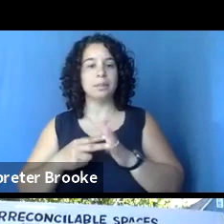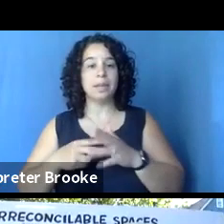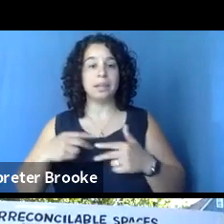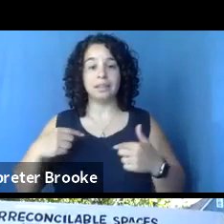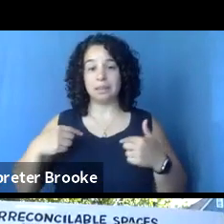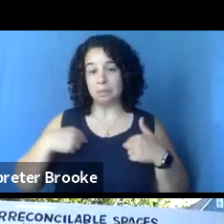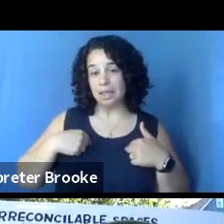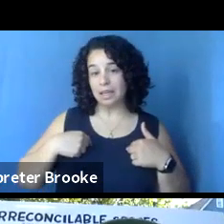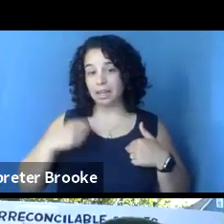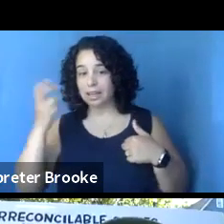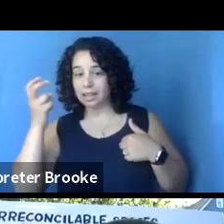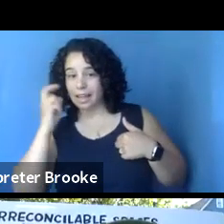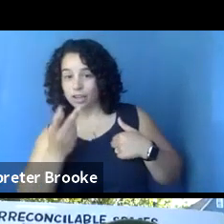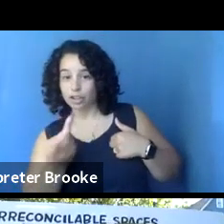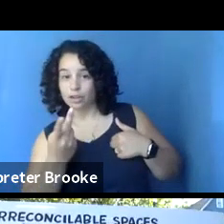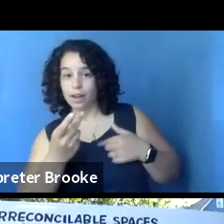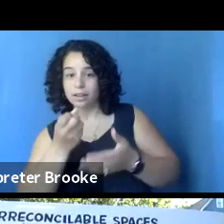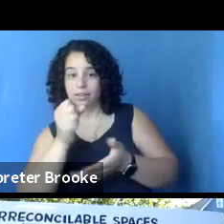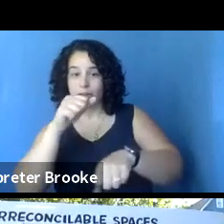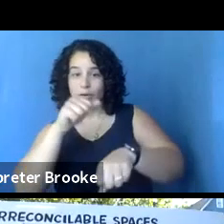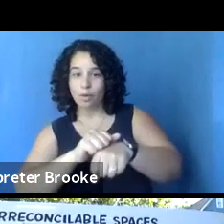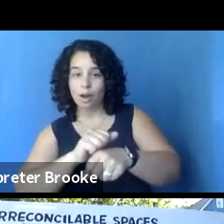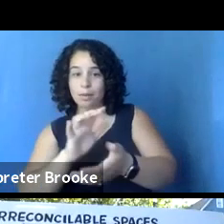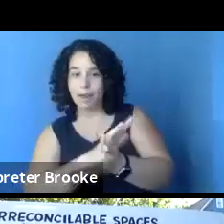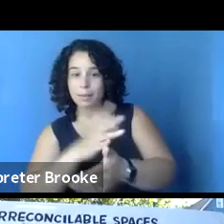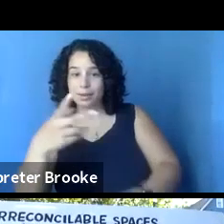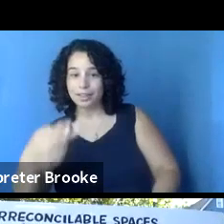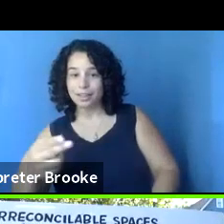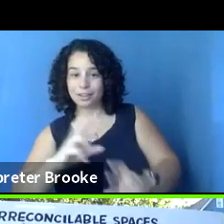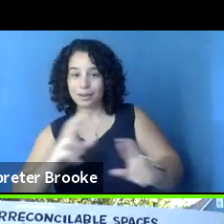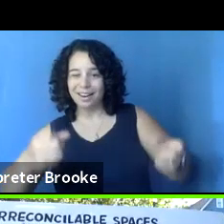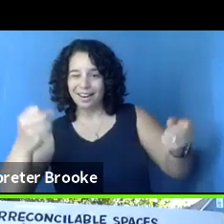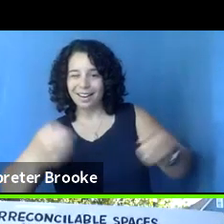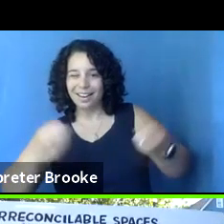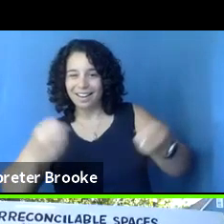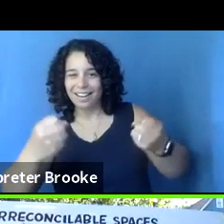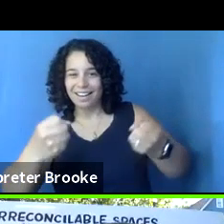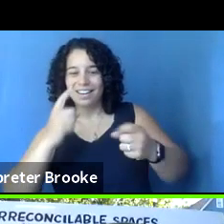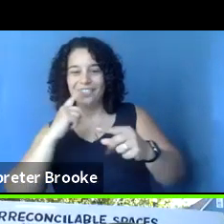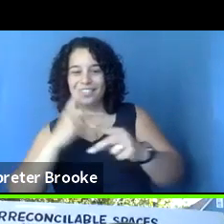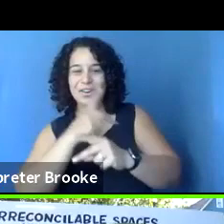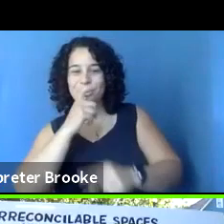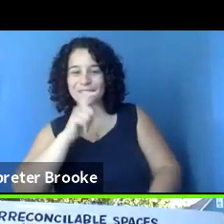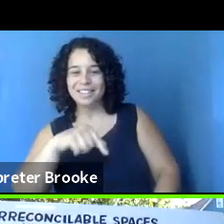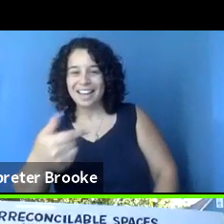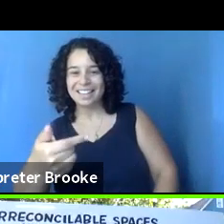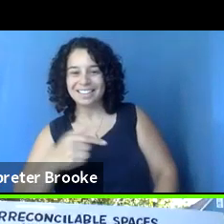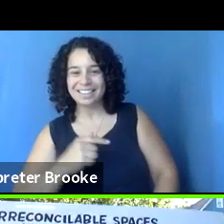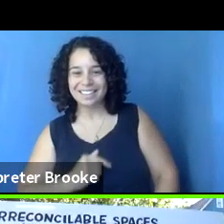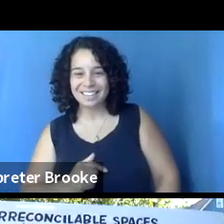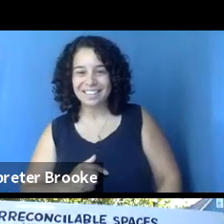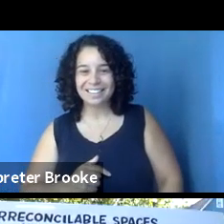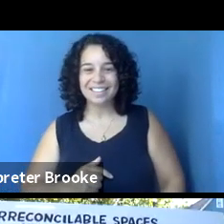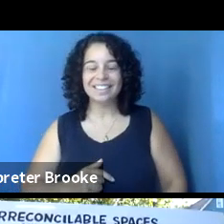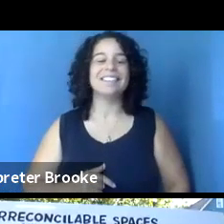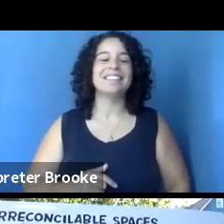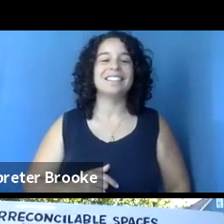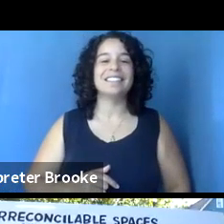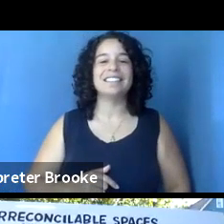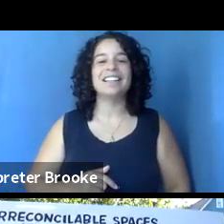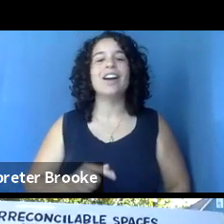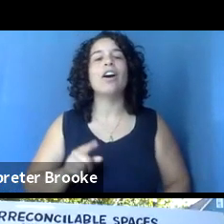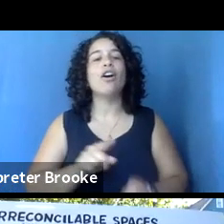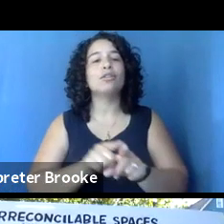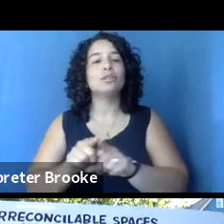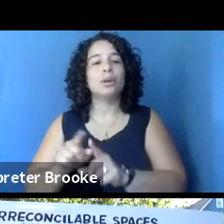us, rock, paper, scissors. I can go if you want. Oh, and Tiari also, yes. And I can